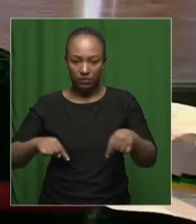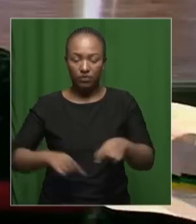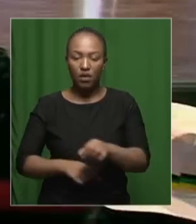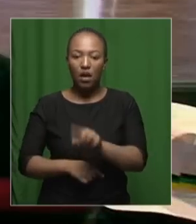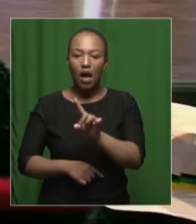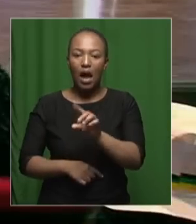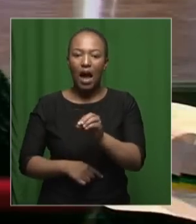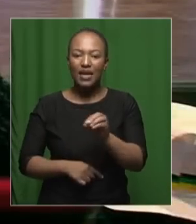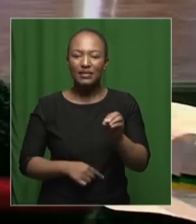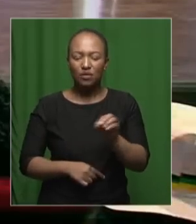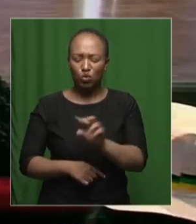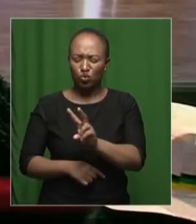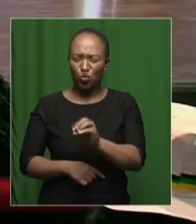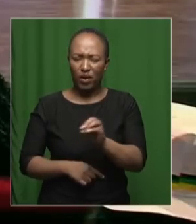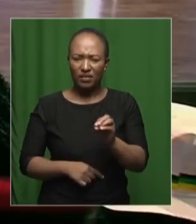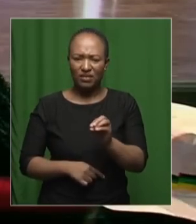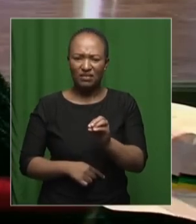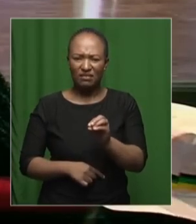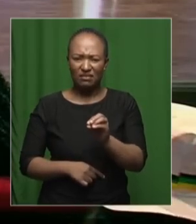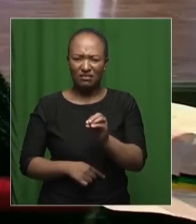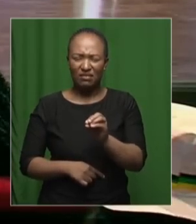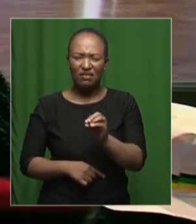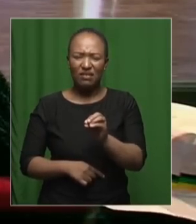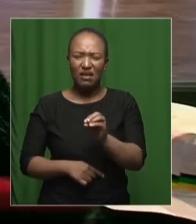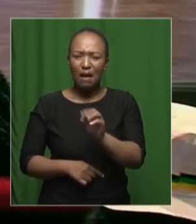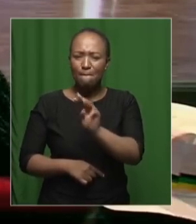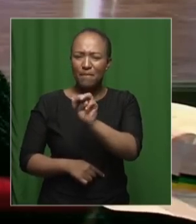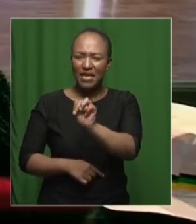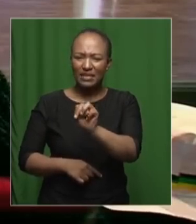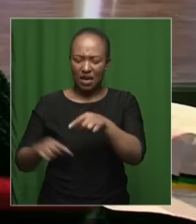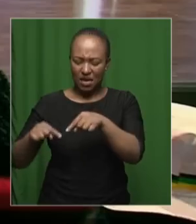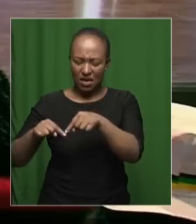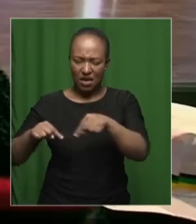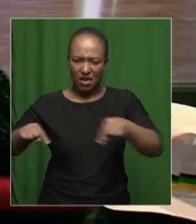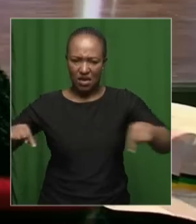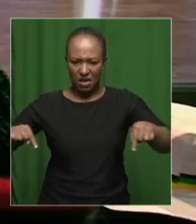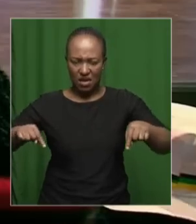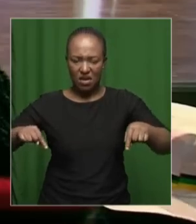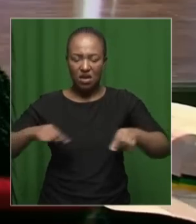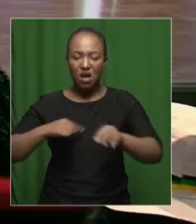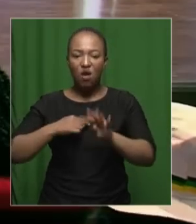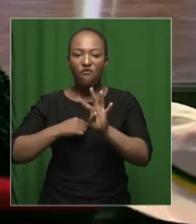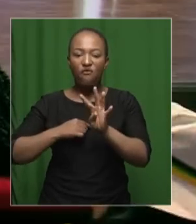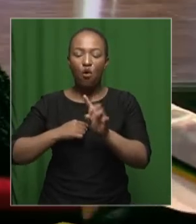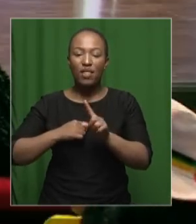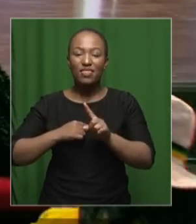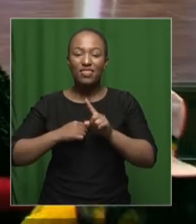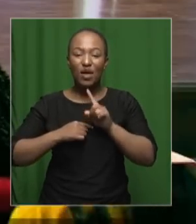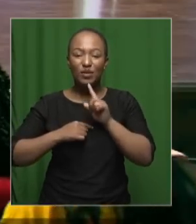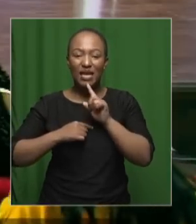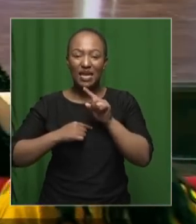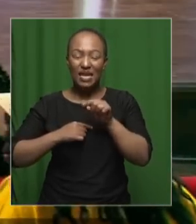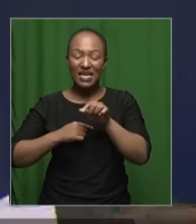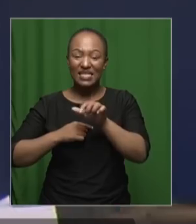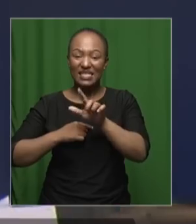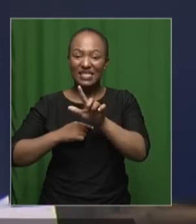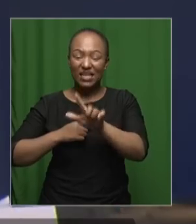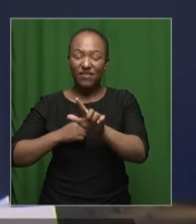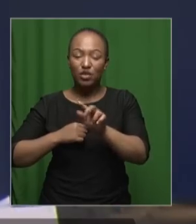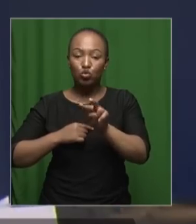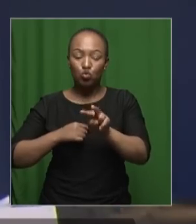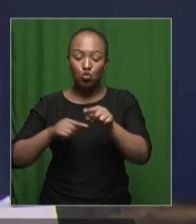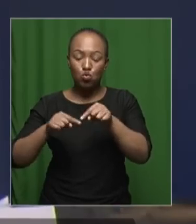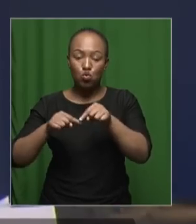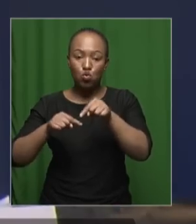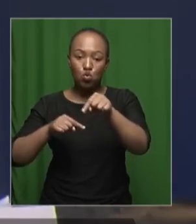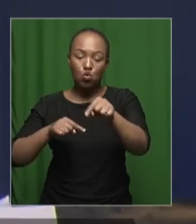standing. And they believe you do the border on 100 meters, it's 4,472 kilometers. That's where we need to